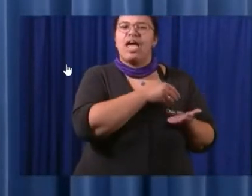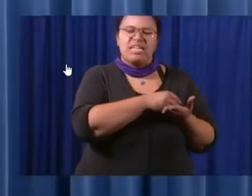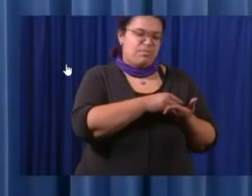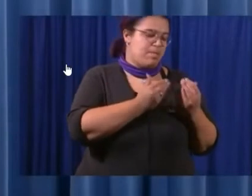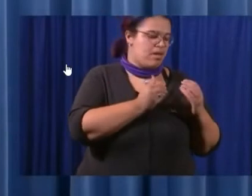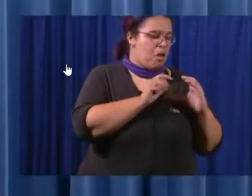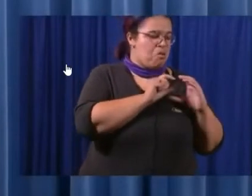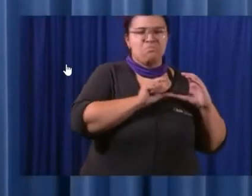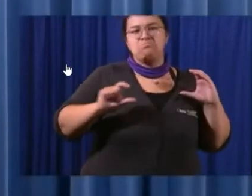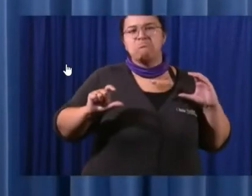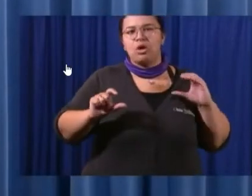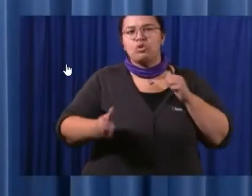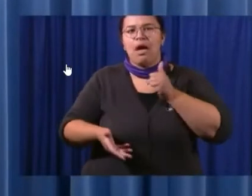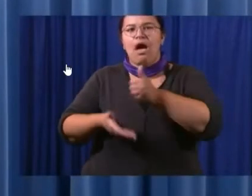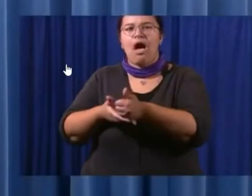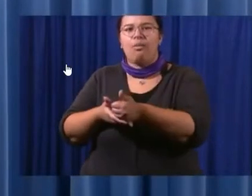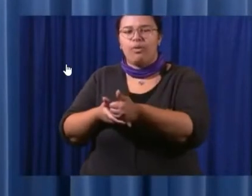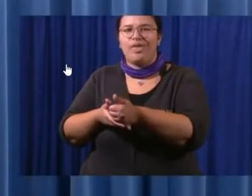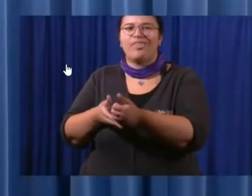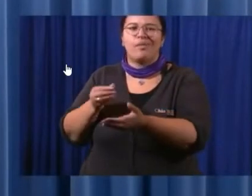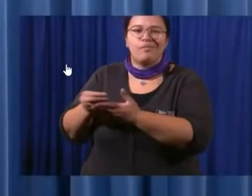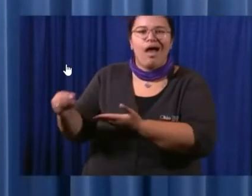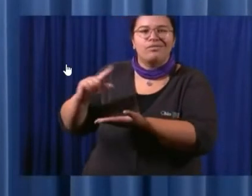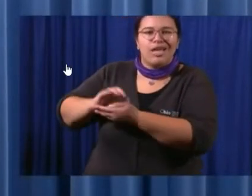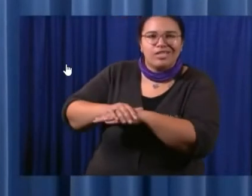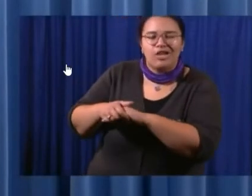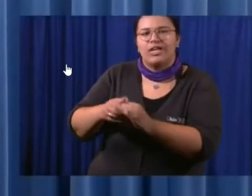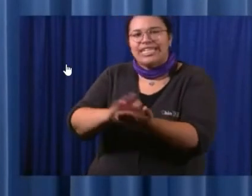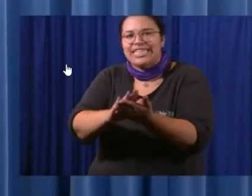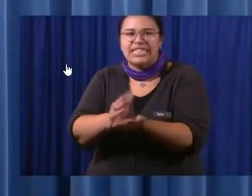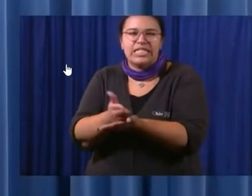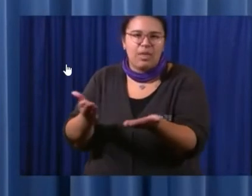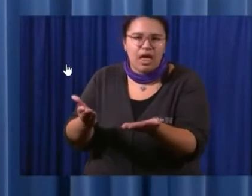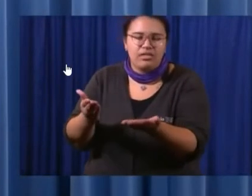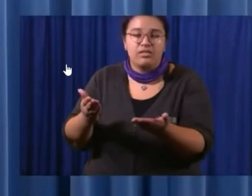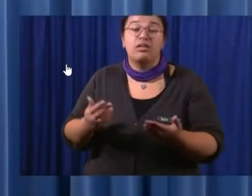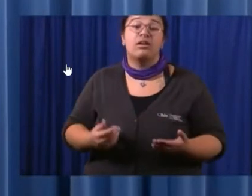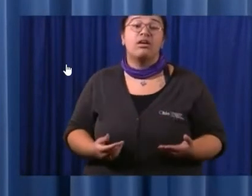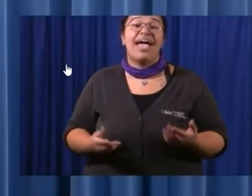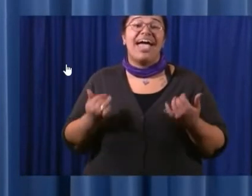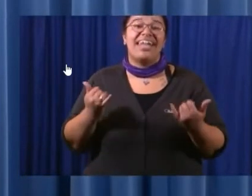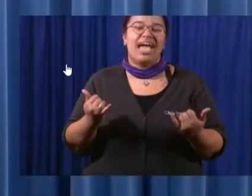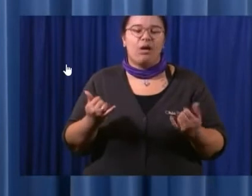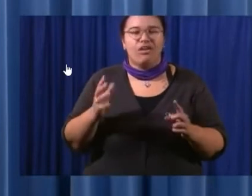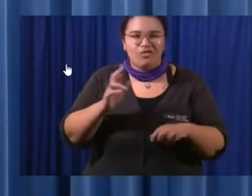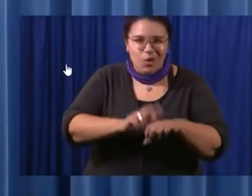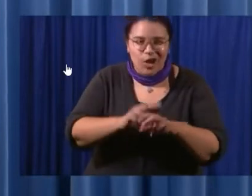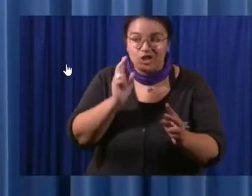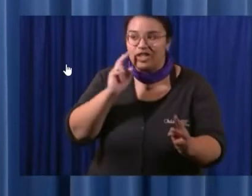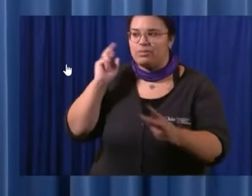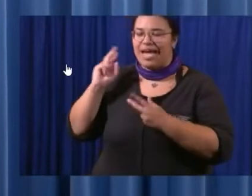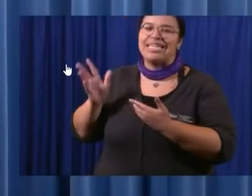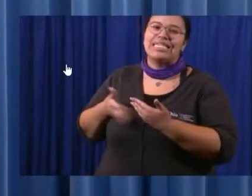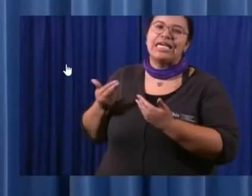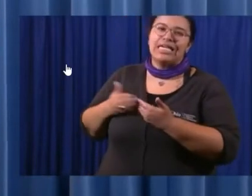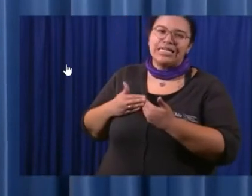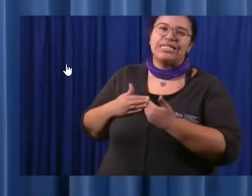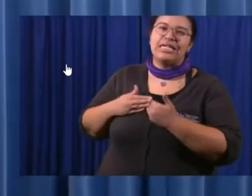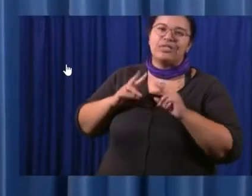I'm also just wondering, hindsight being 2020, would it have been better not to cut schools in the initial set of budget